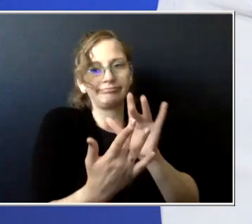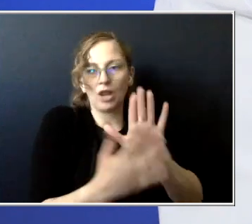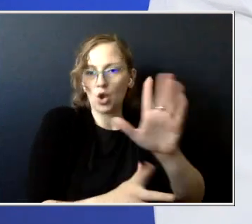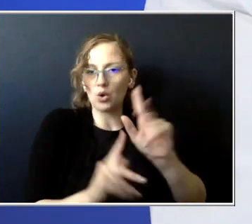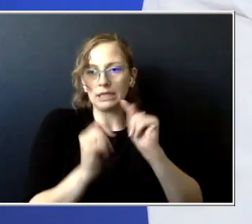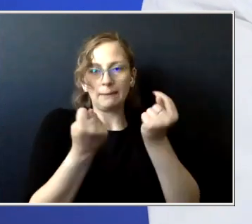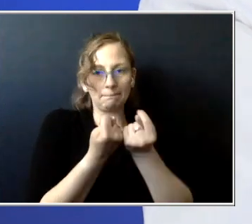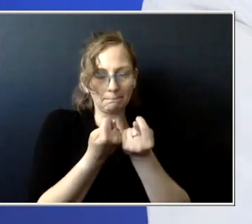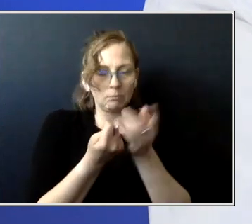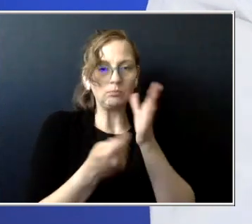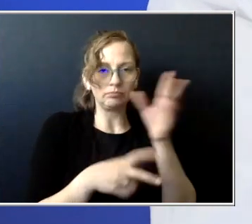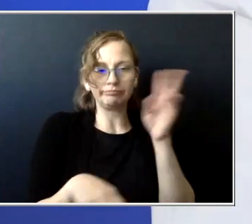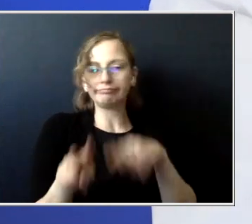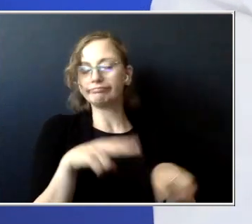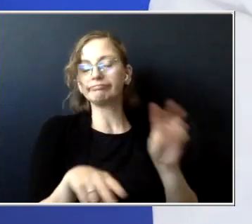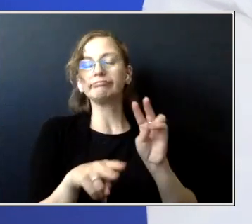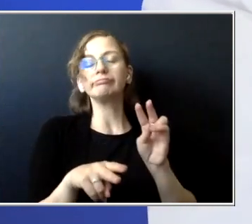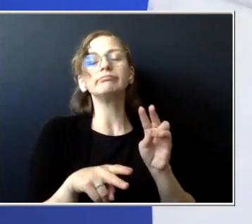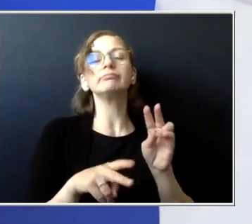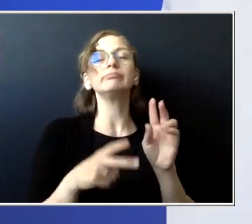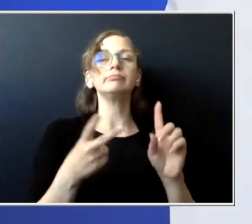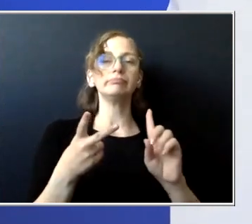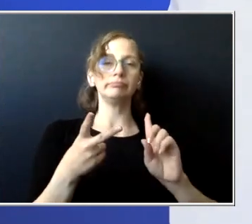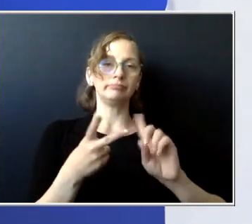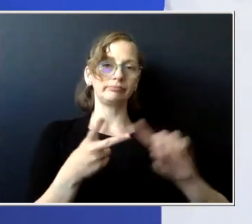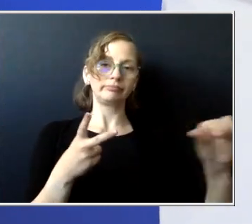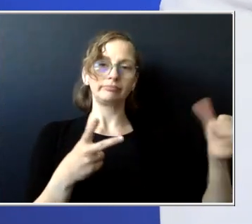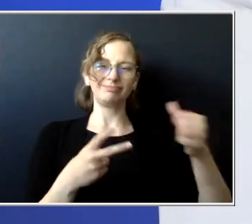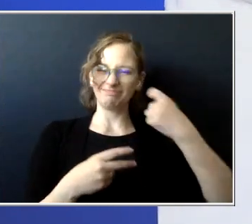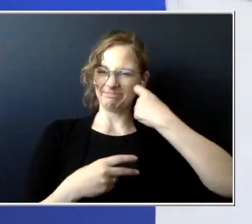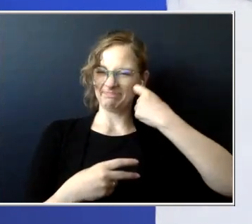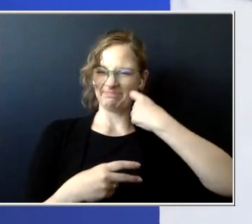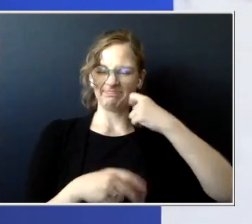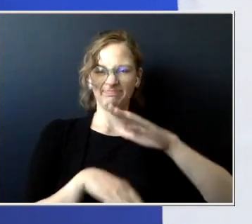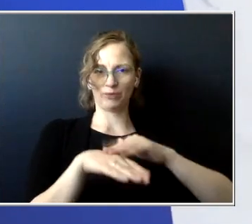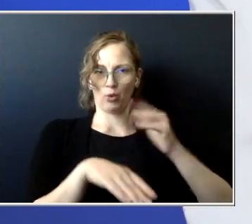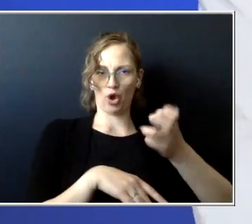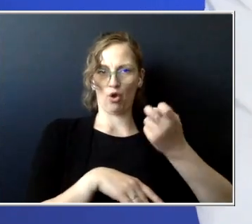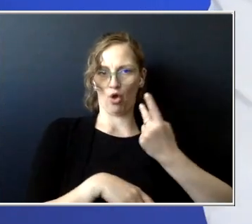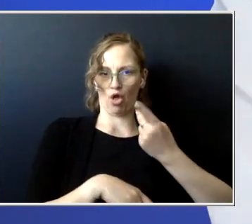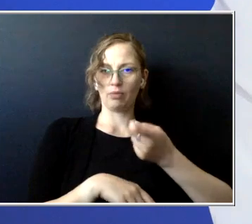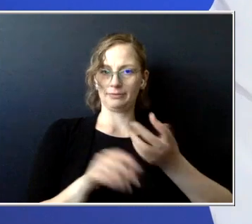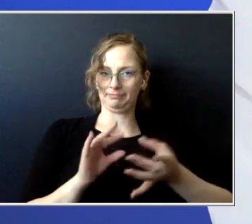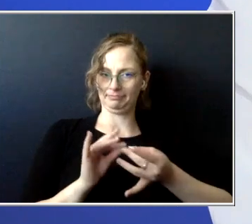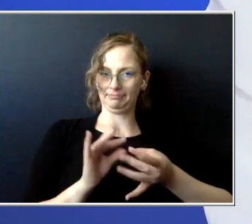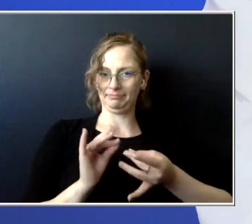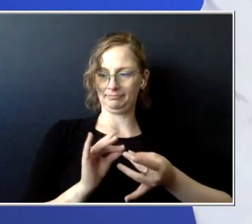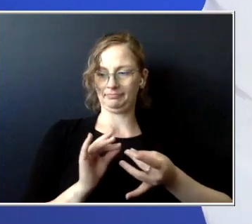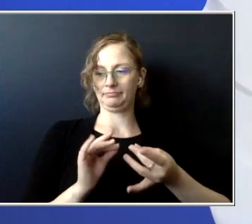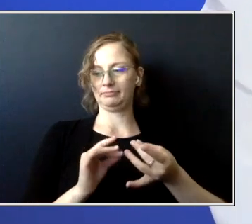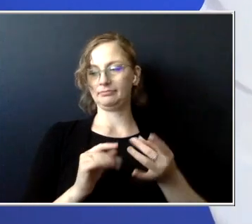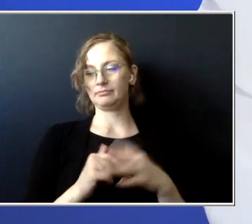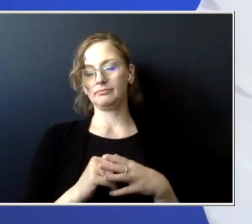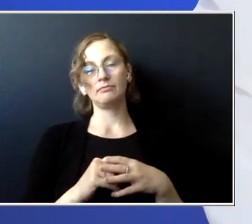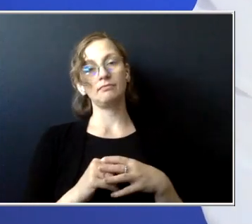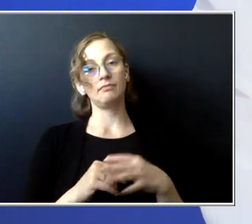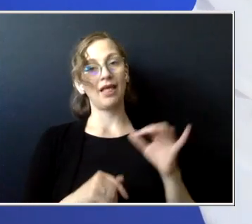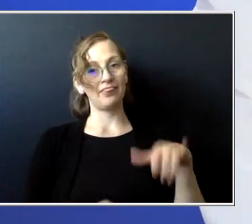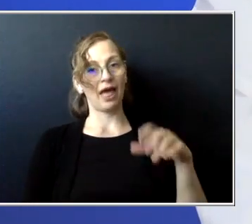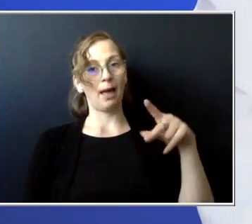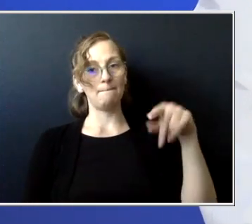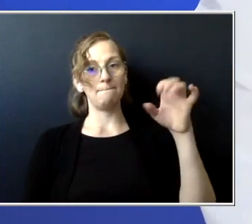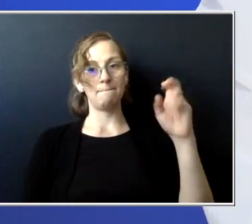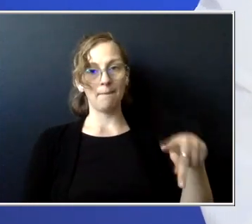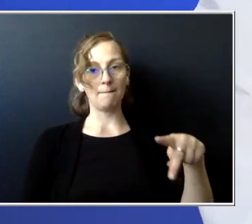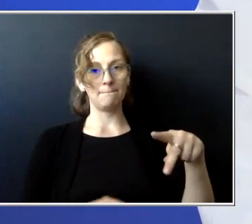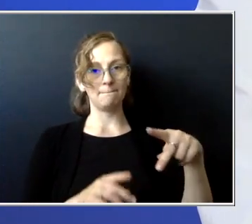it. The other recall, the most recent one, which what you're referring to, was, as you can imagine, this pump sticks into the left ventricle,